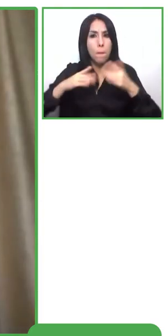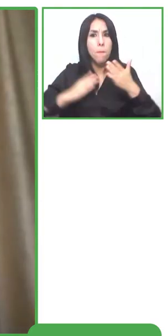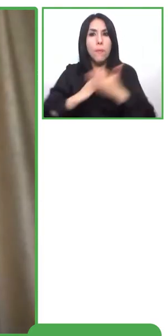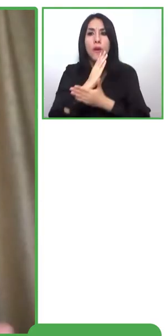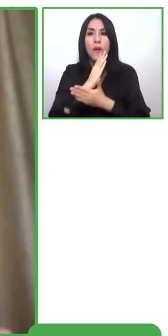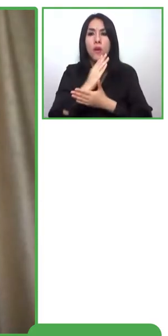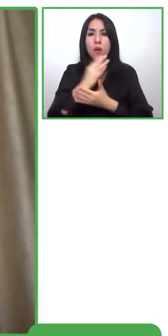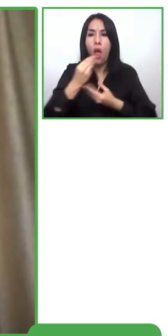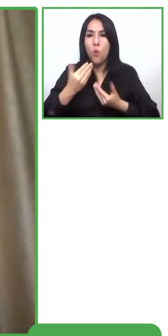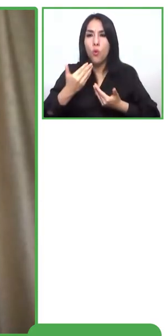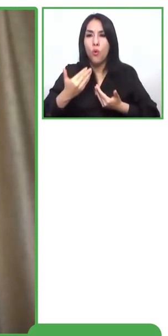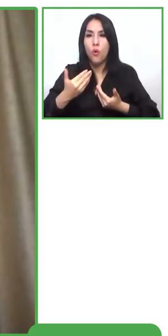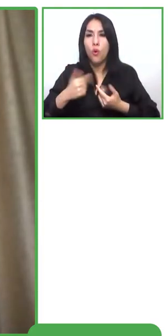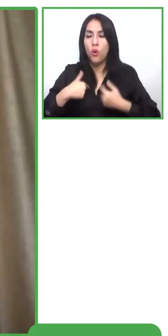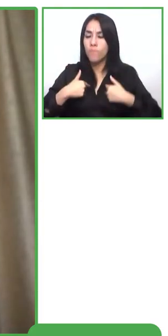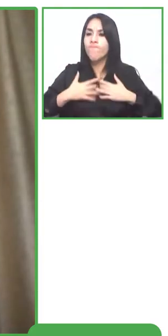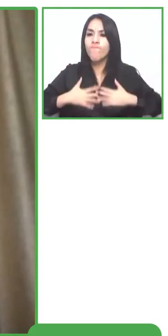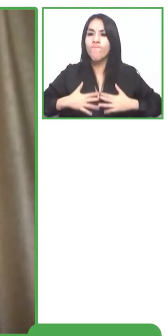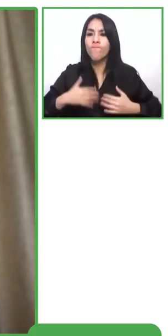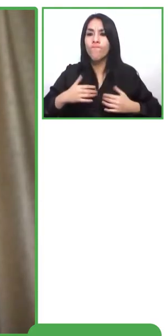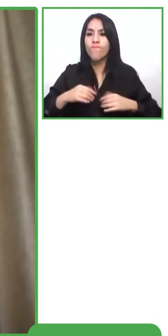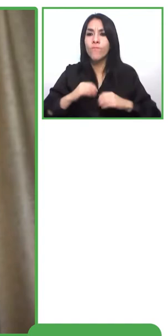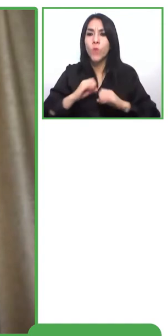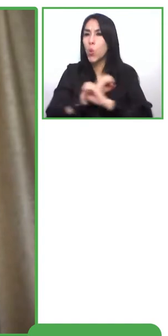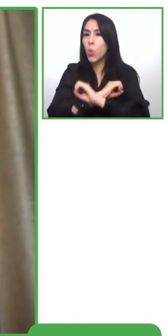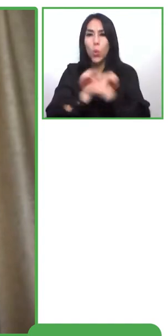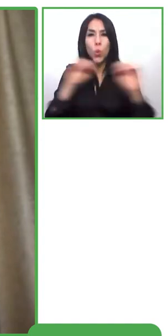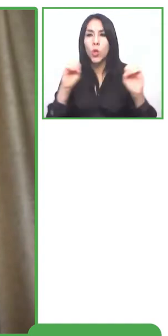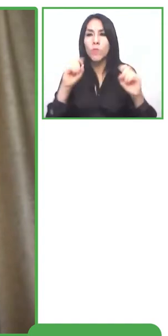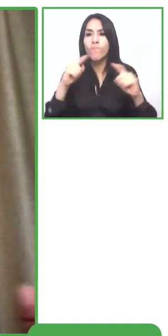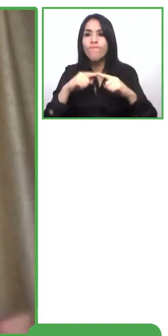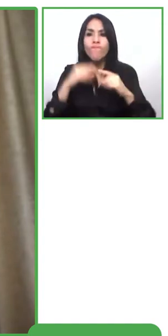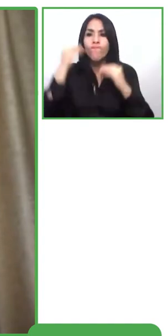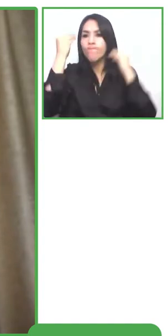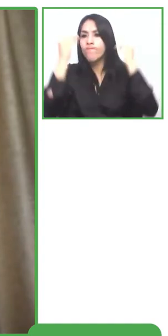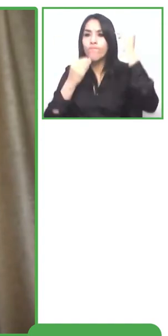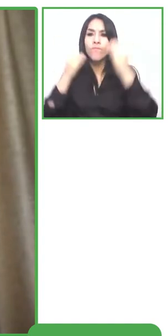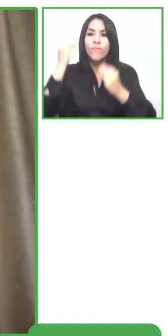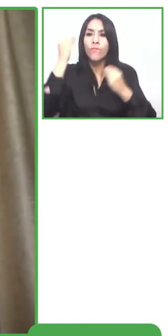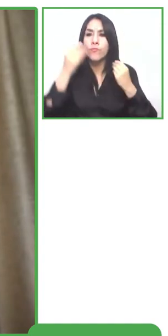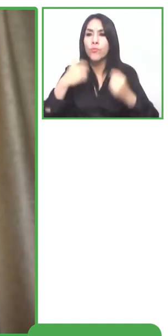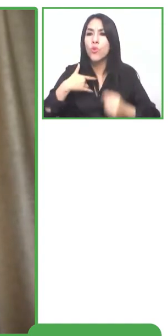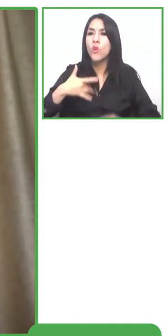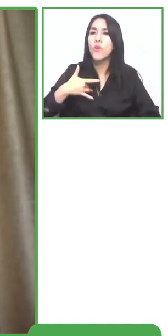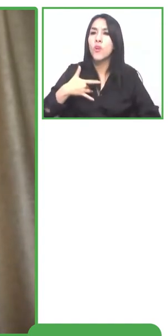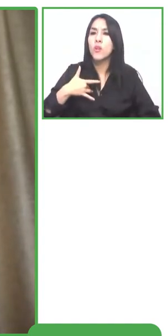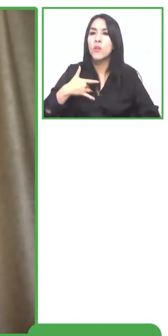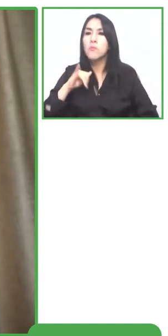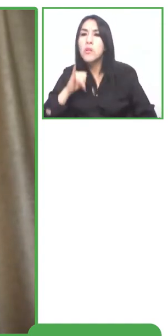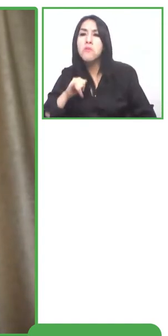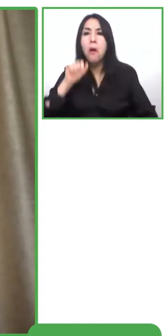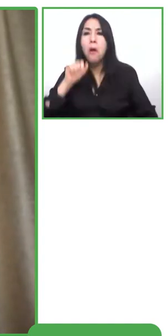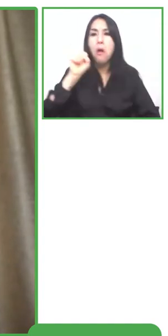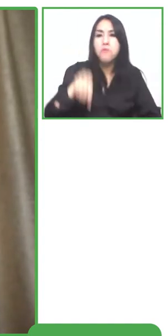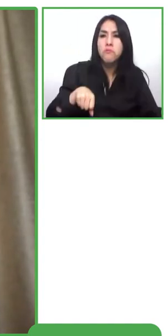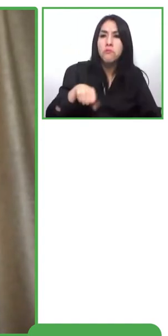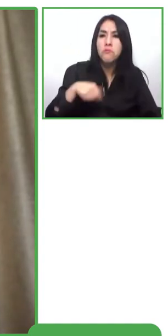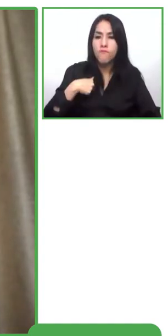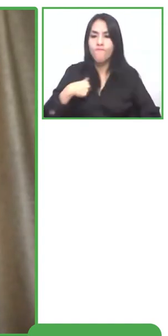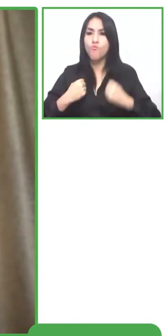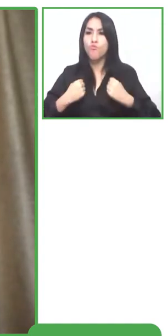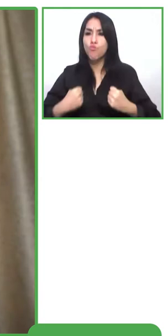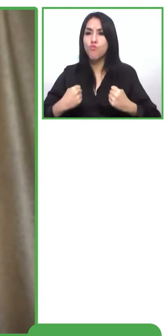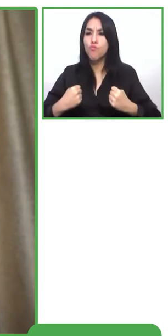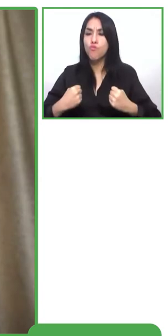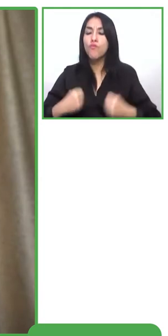to never doubt our sense of belonging in society and never doubt about our value.